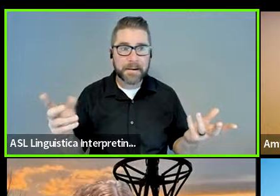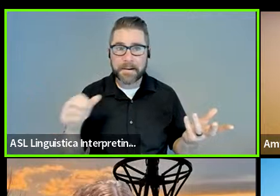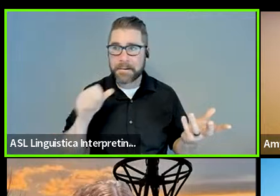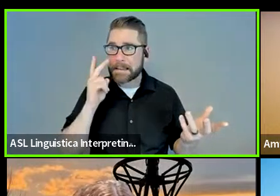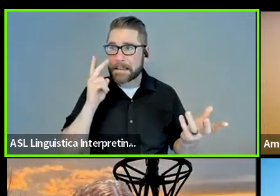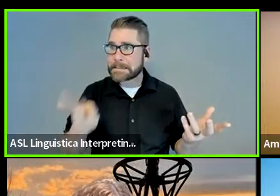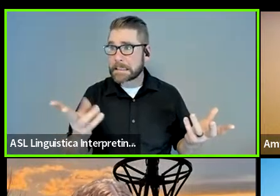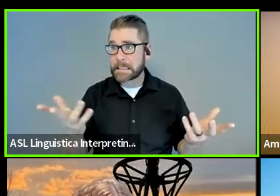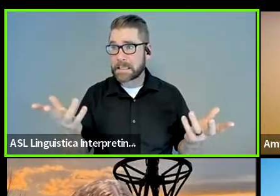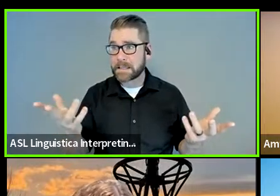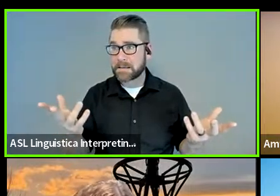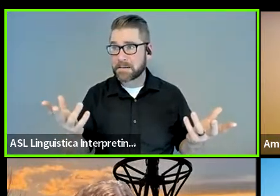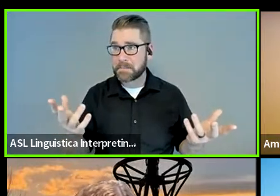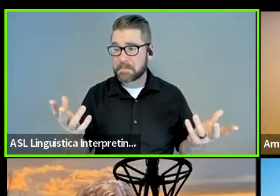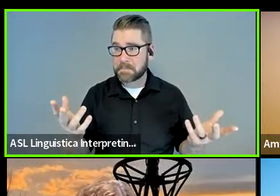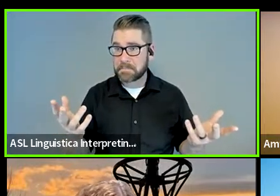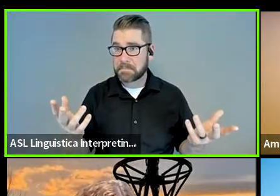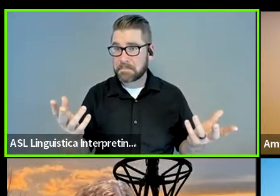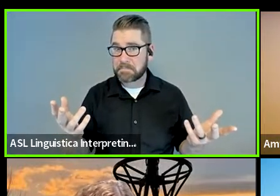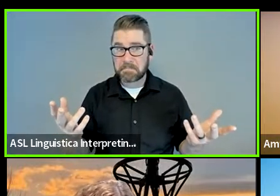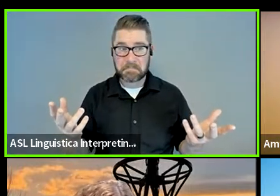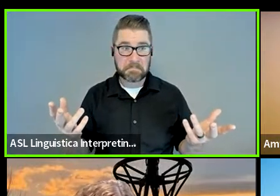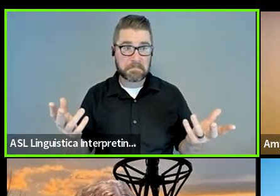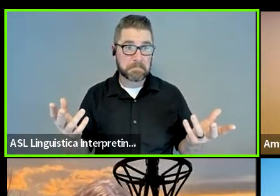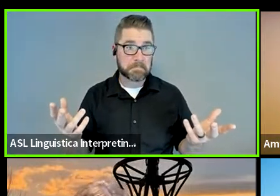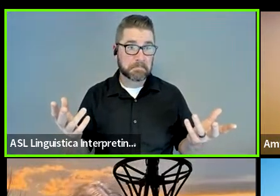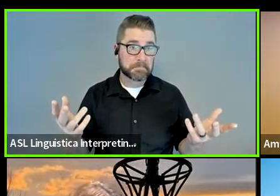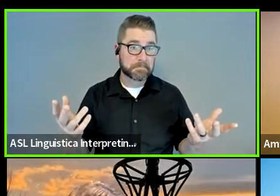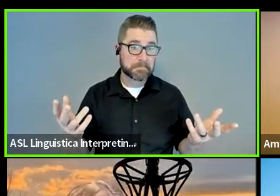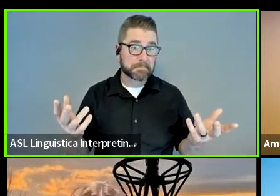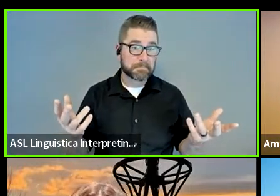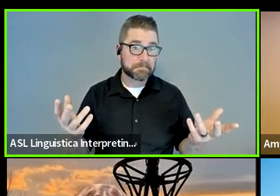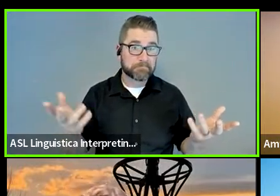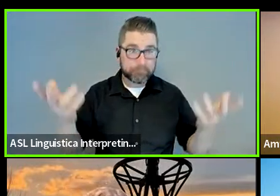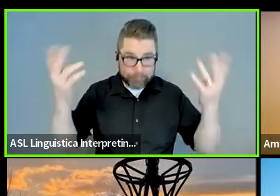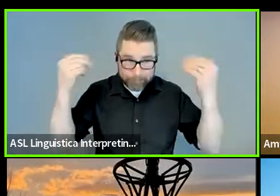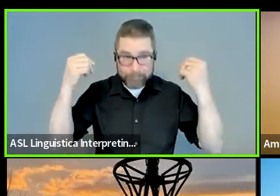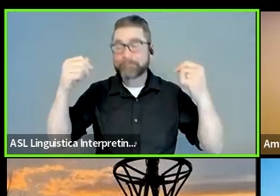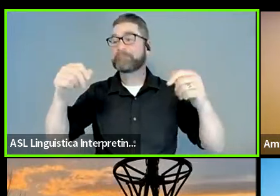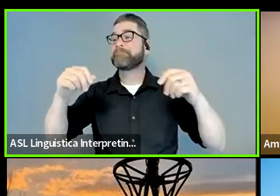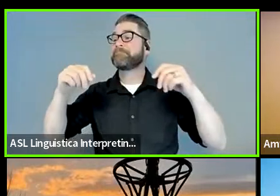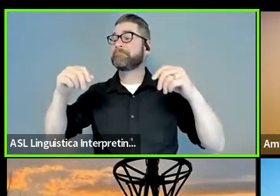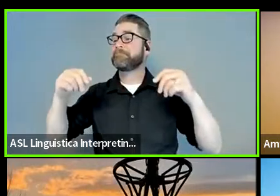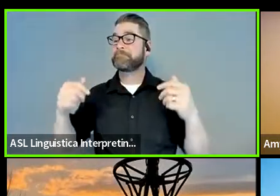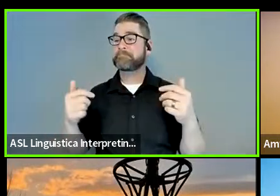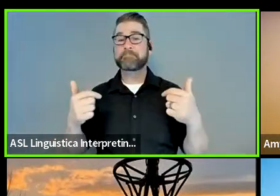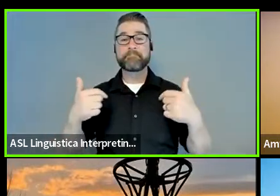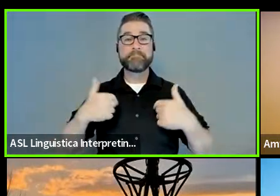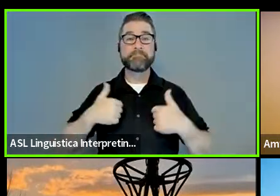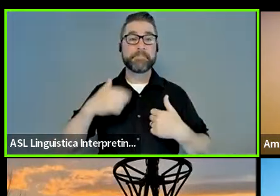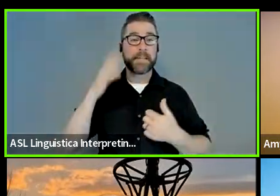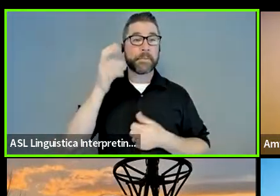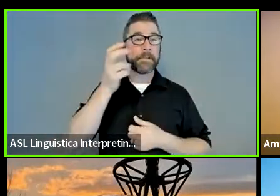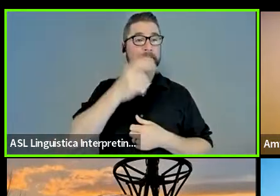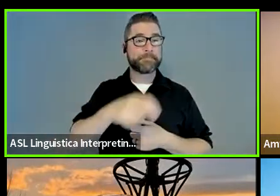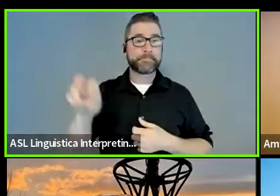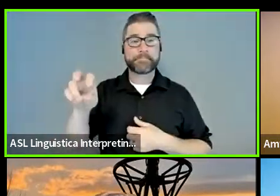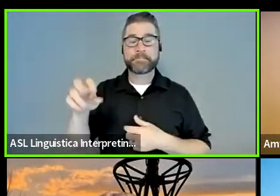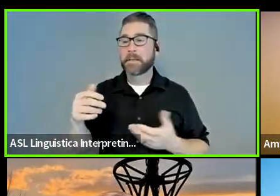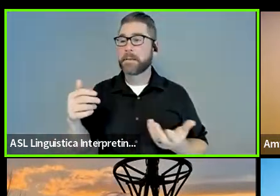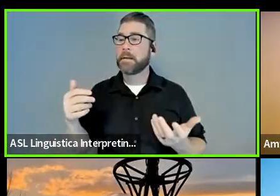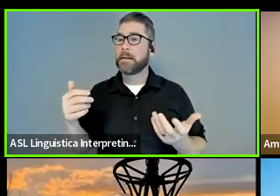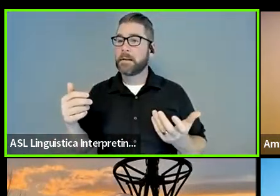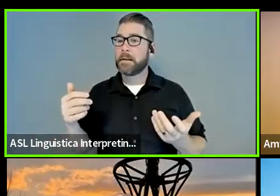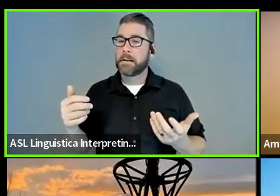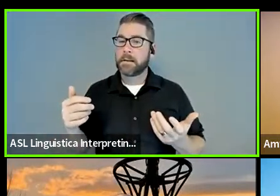Right? All right, well, and so in that case, I'm going to transition to another